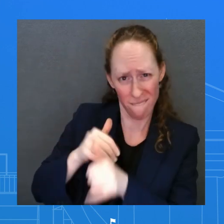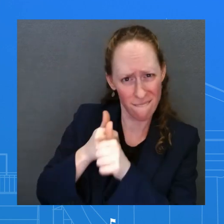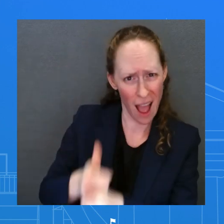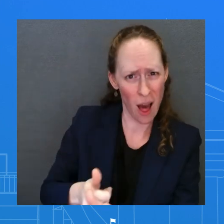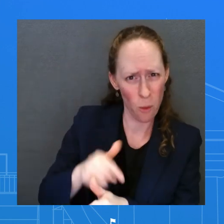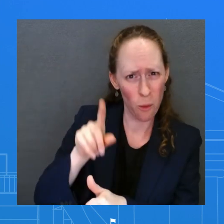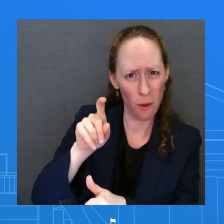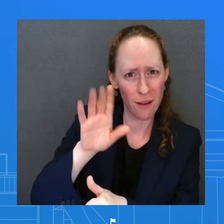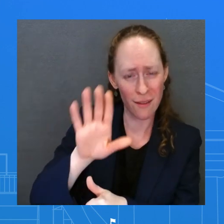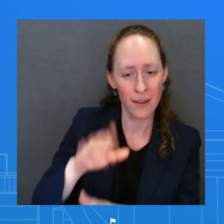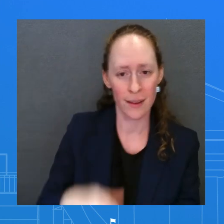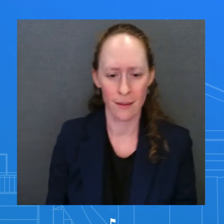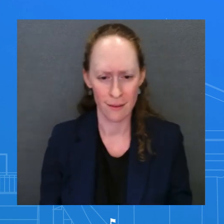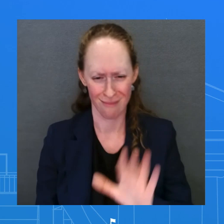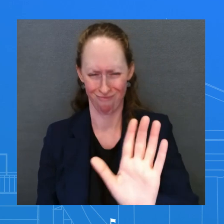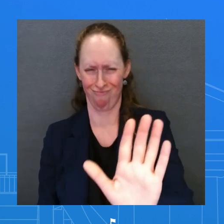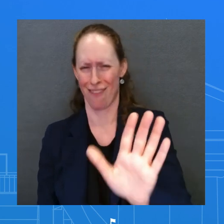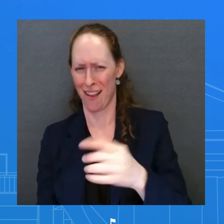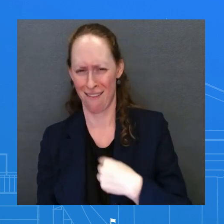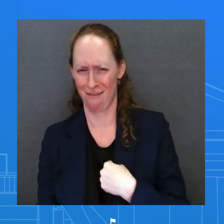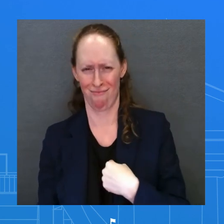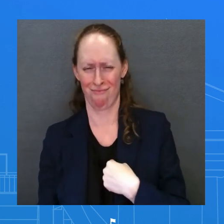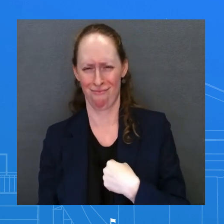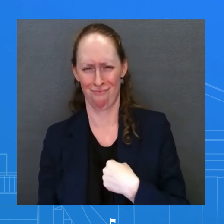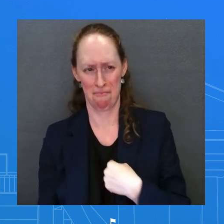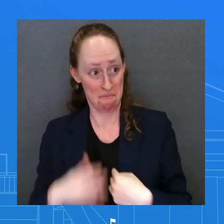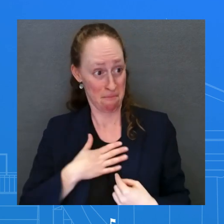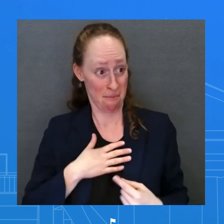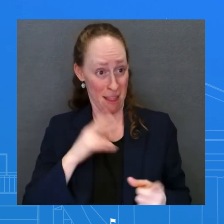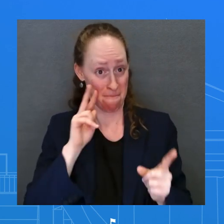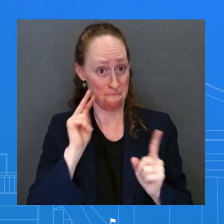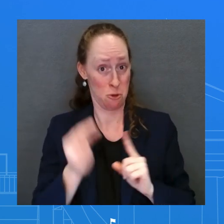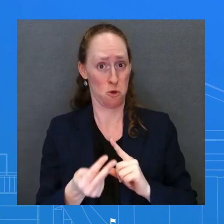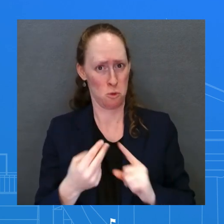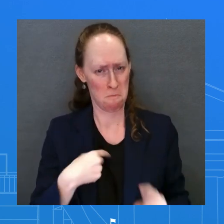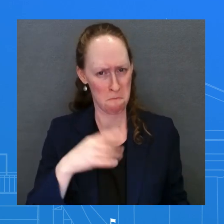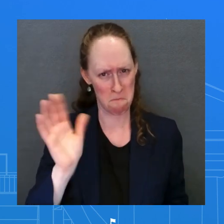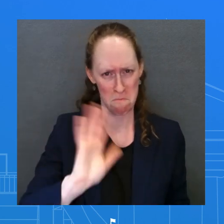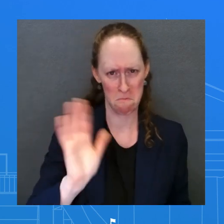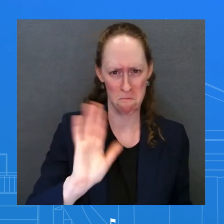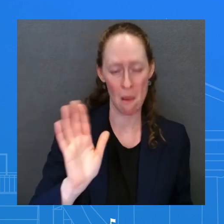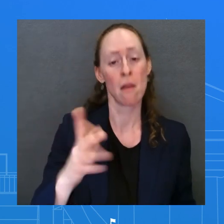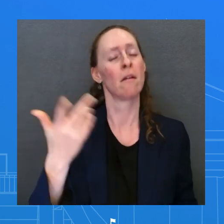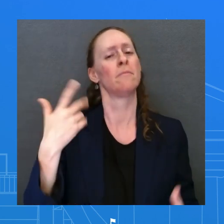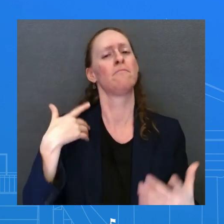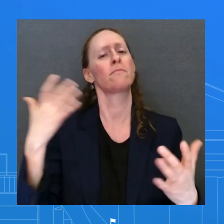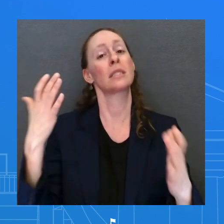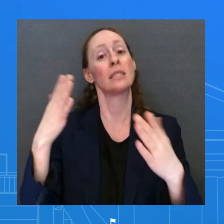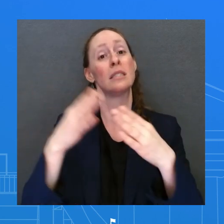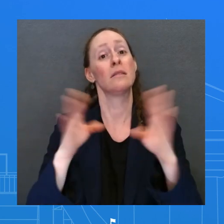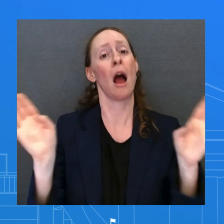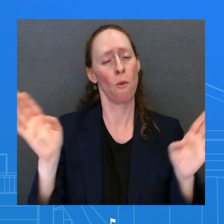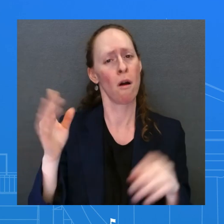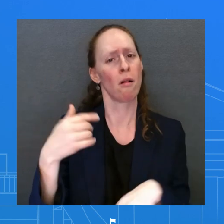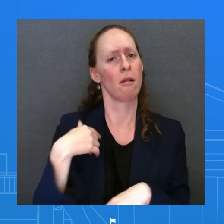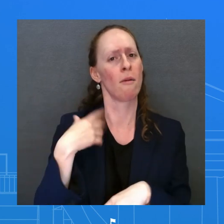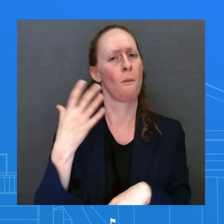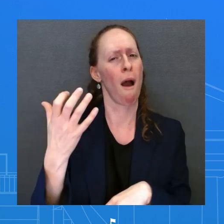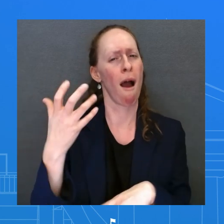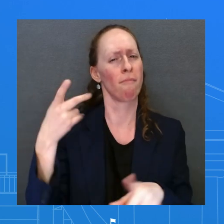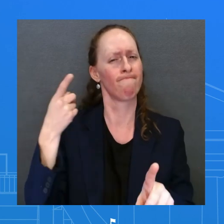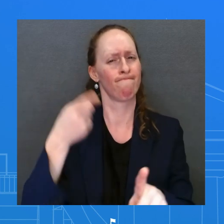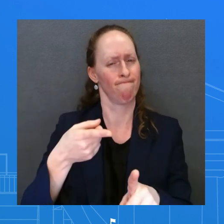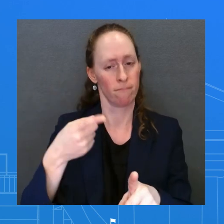What I'll say more broadly, and there's a couple of points that I want to make here. So, look, the White House Counsel's Office is reviewing, as I mentioned last